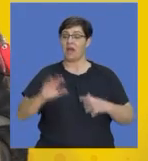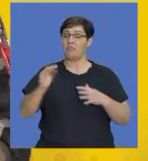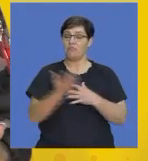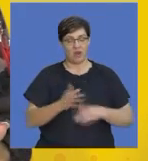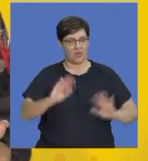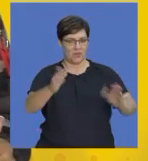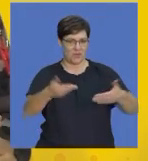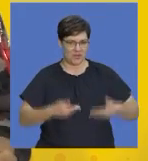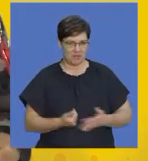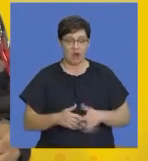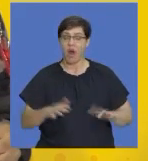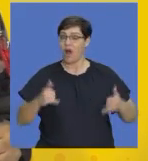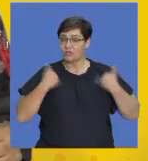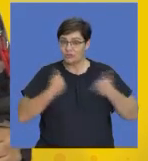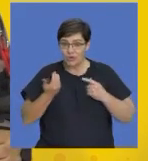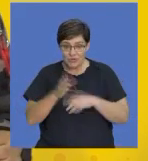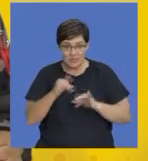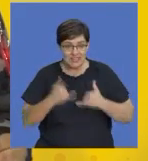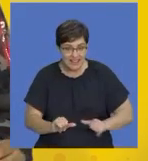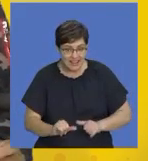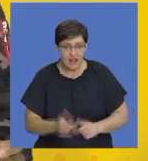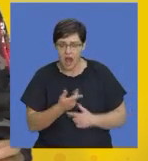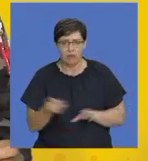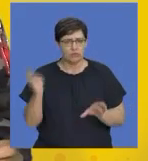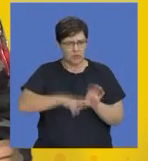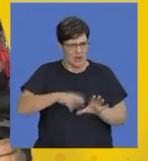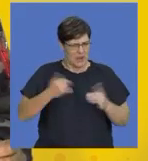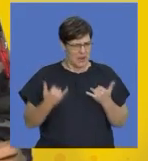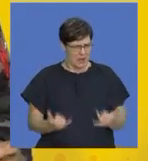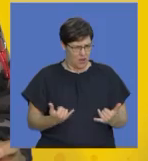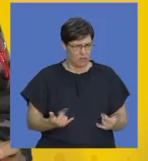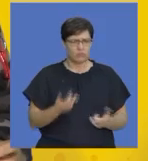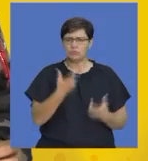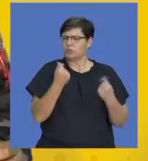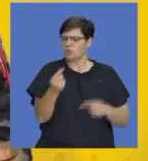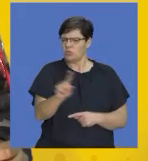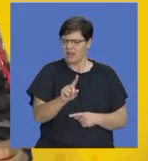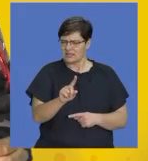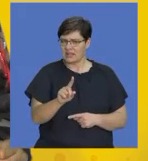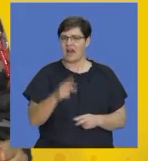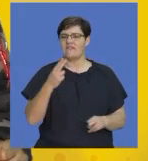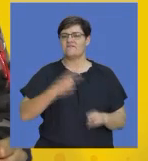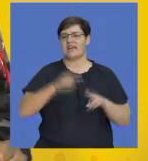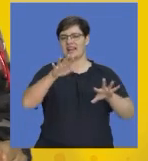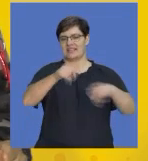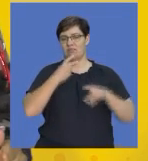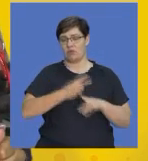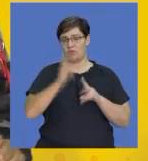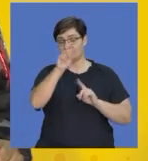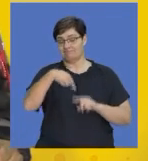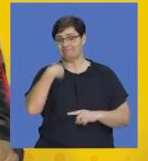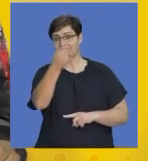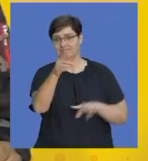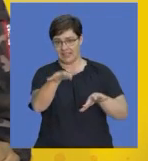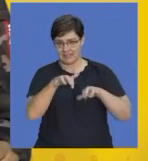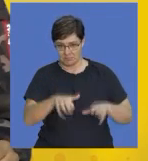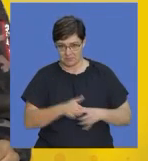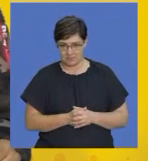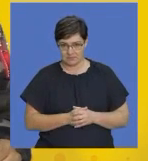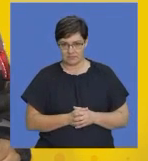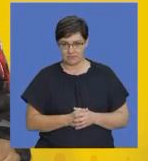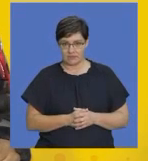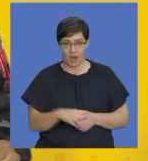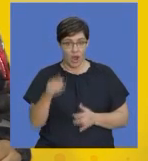Welcome back from the break, Matrix. I hope you guys are still enjoying the show. If you've just joined us, we are doing your final exam prep to help you with the